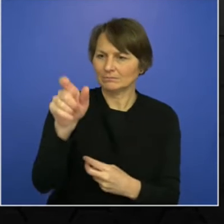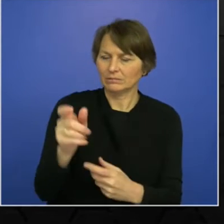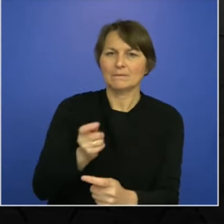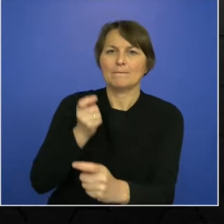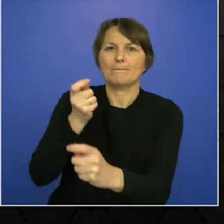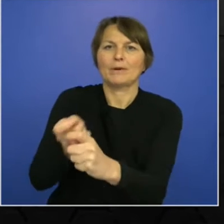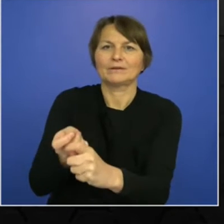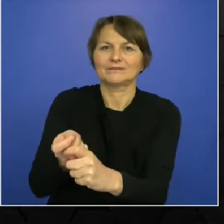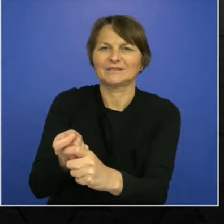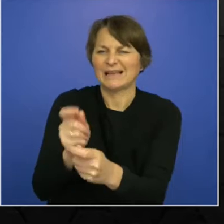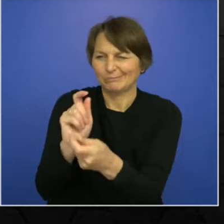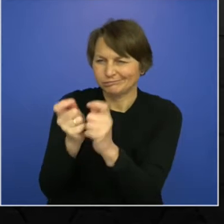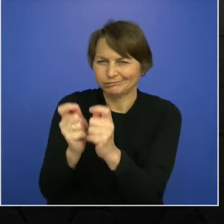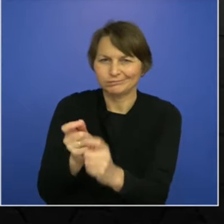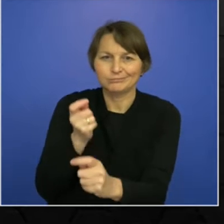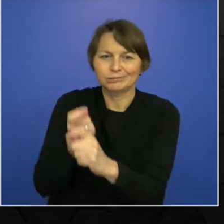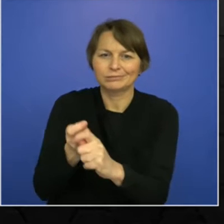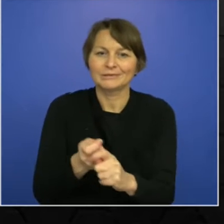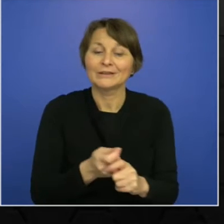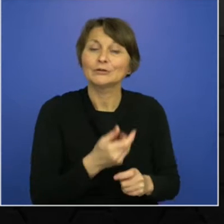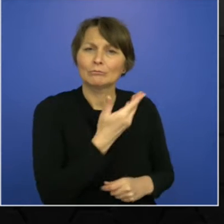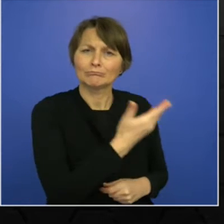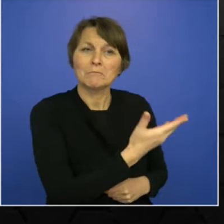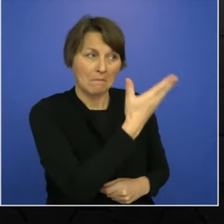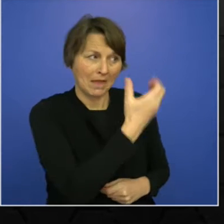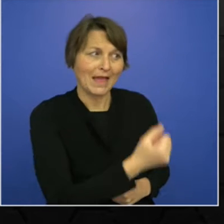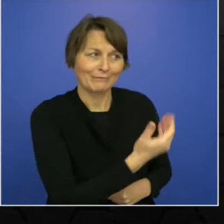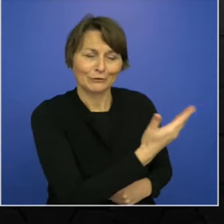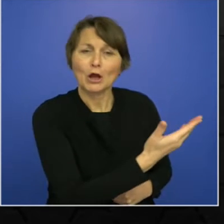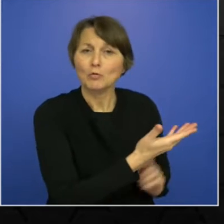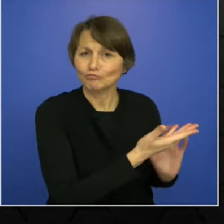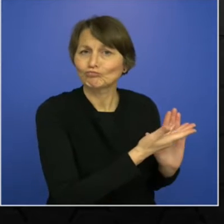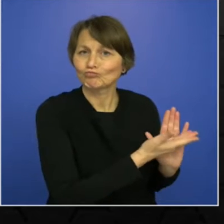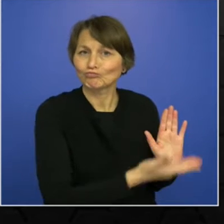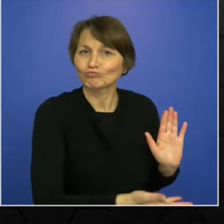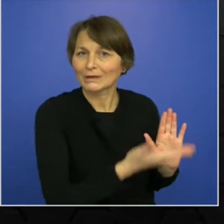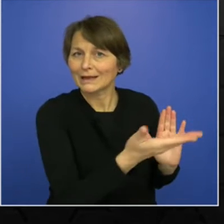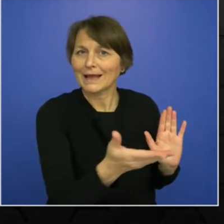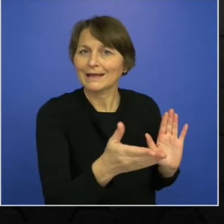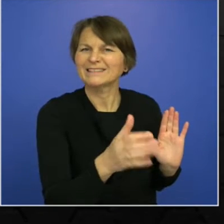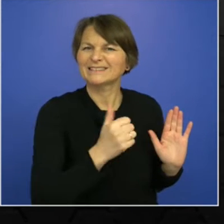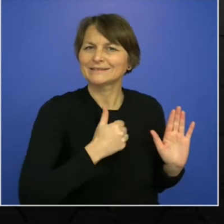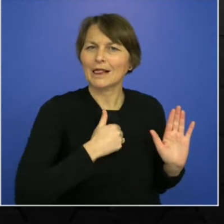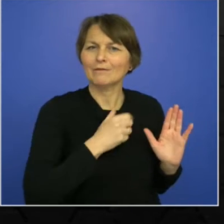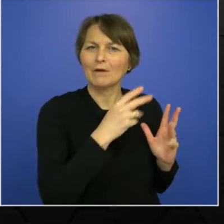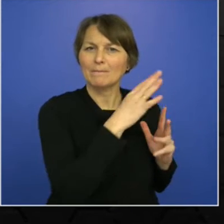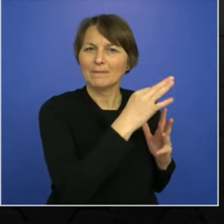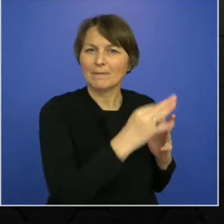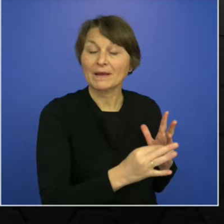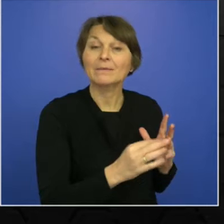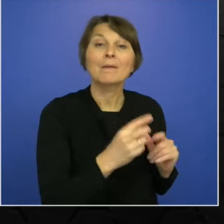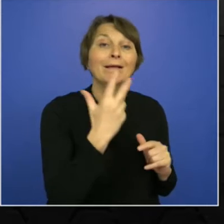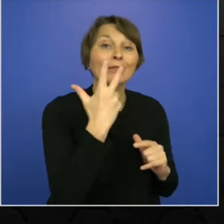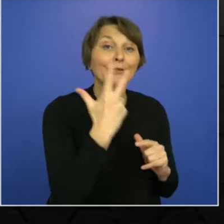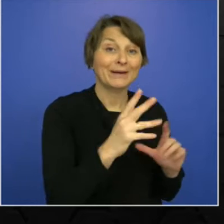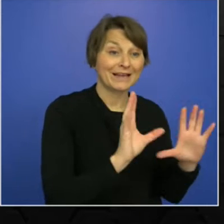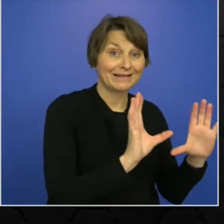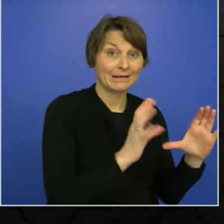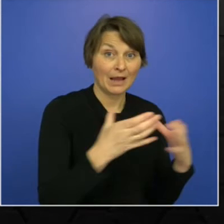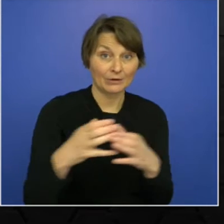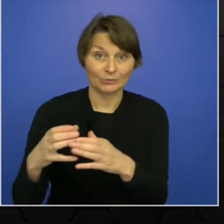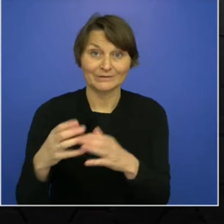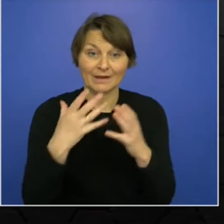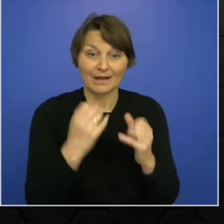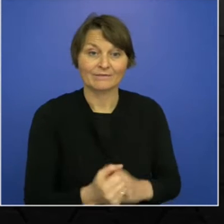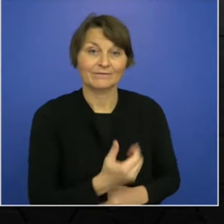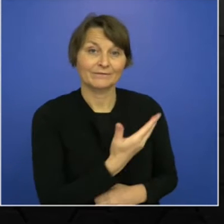you. They are available out of the box to the end users, and they are divided into three main categories. First of all, we have the